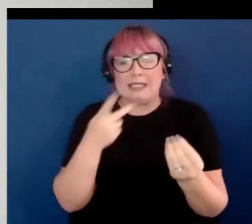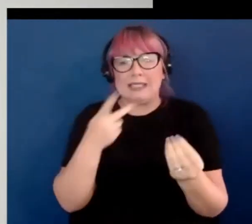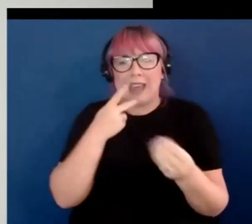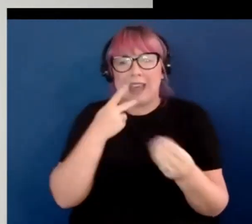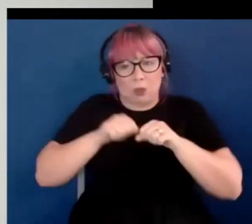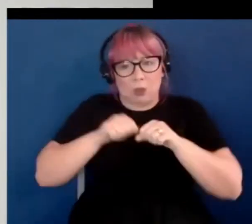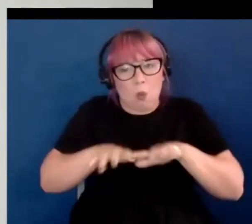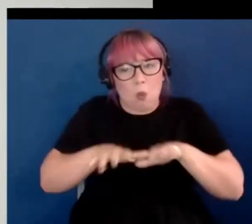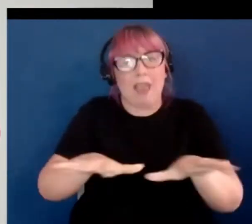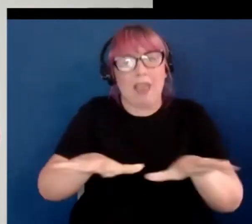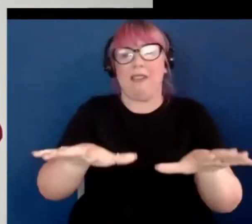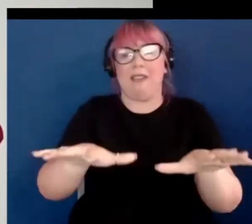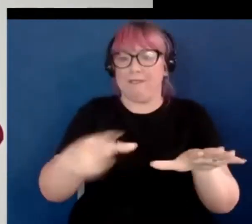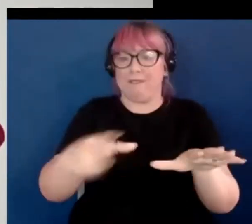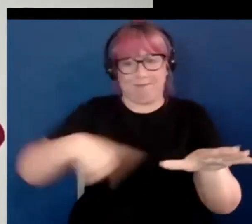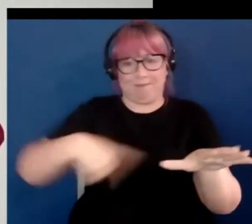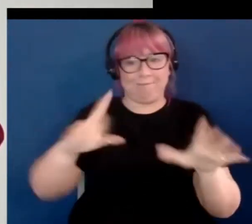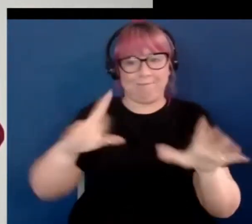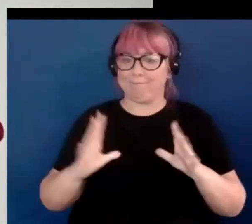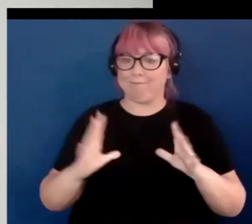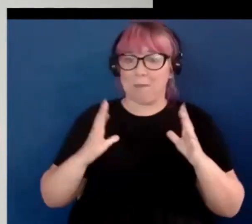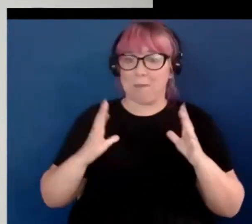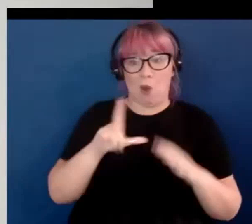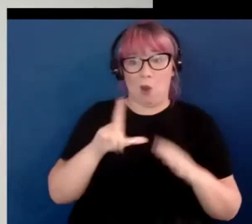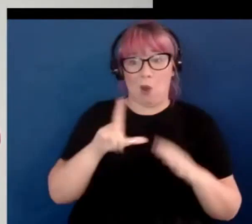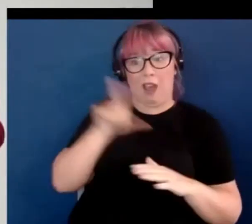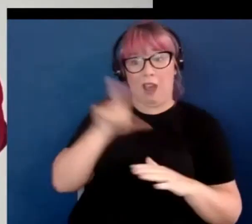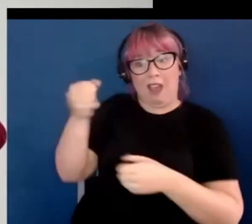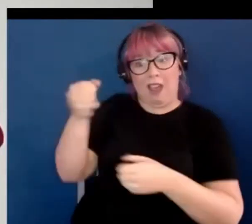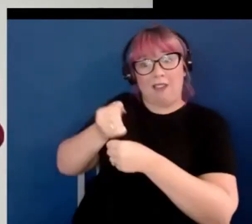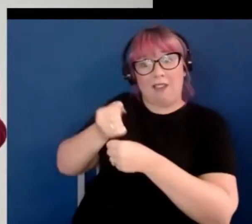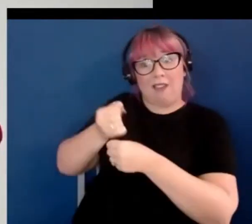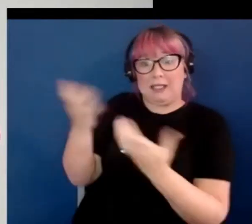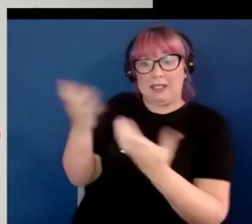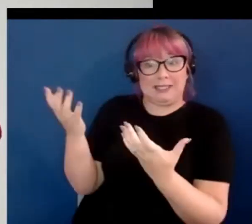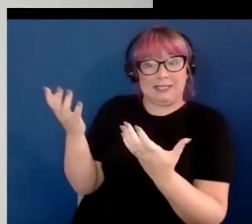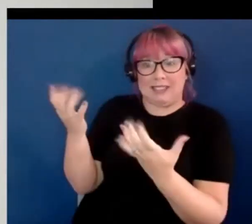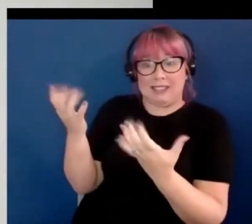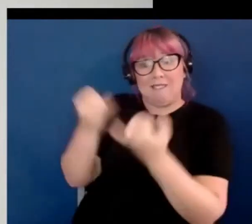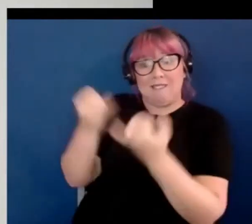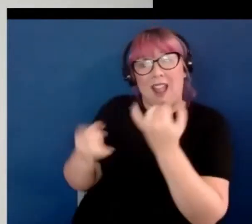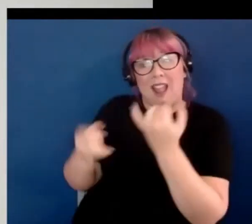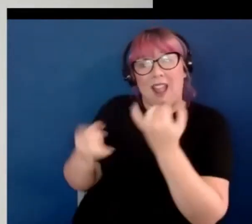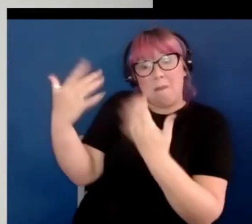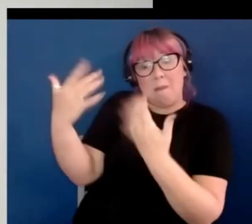government failed, because it handed the job to a company that couldn't deliver.